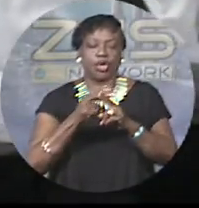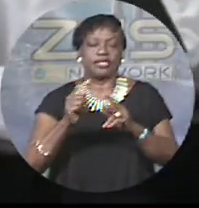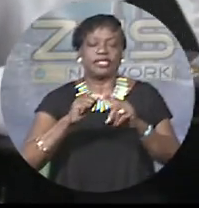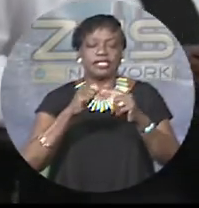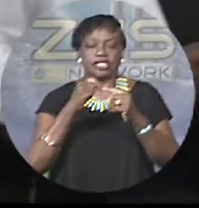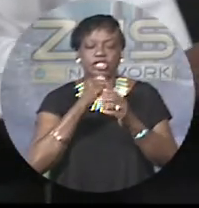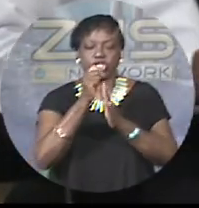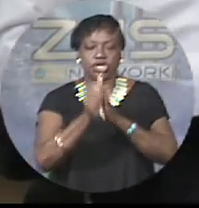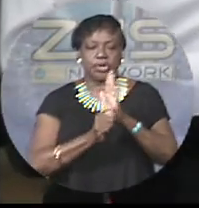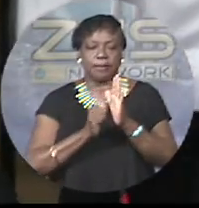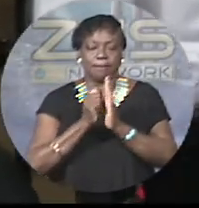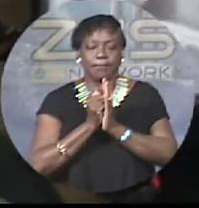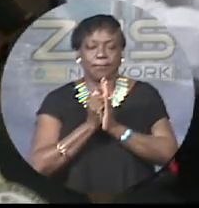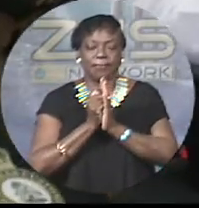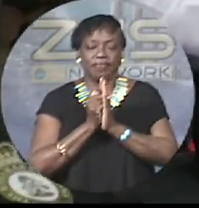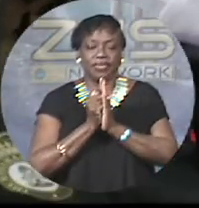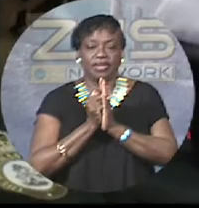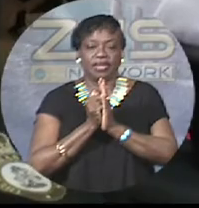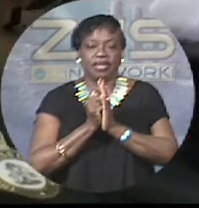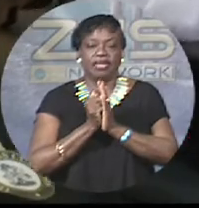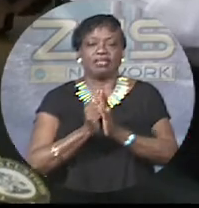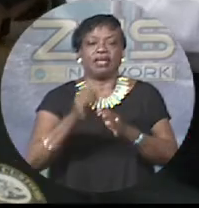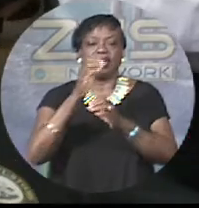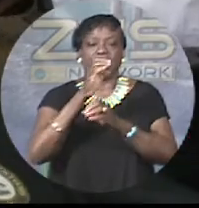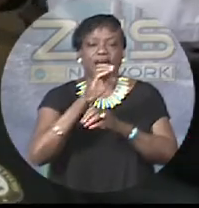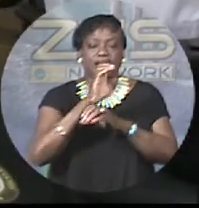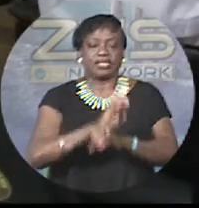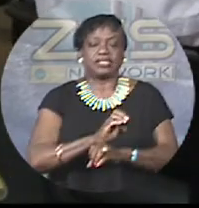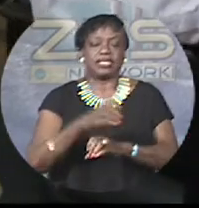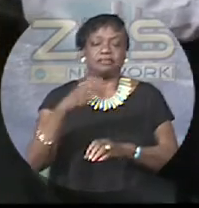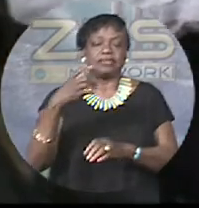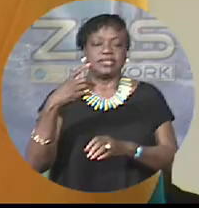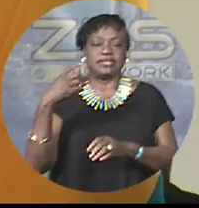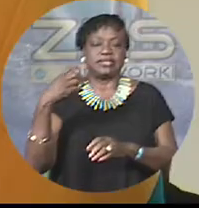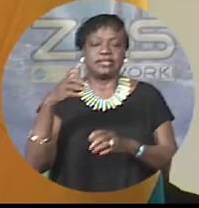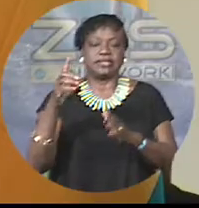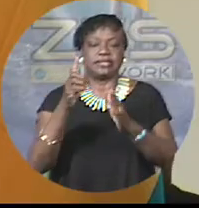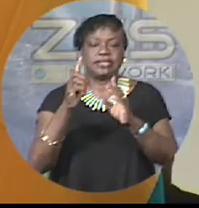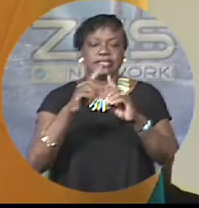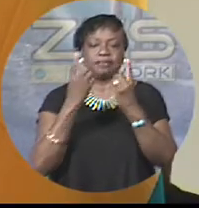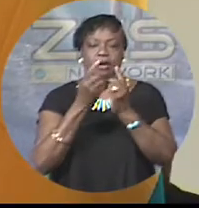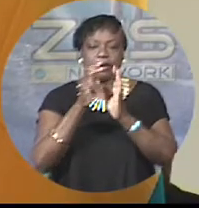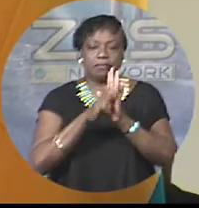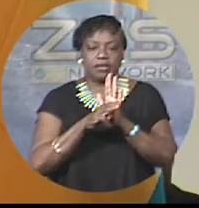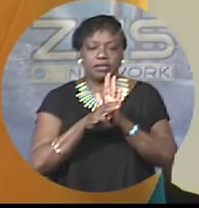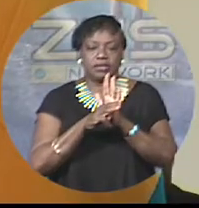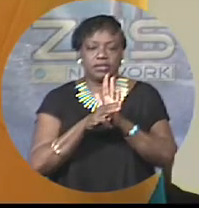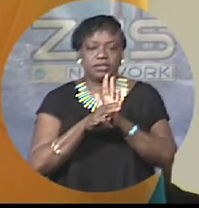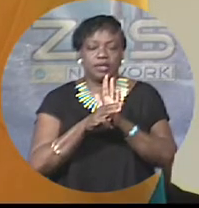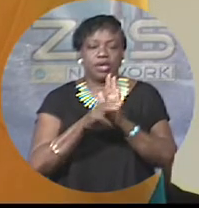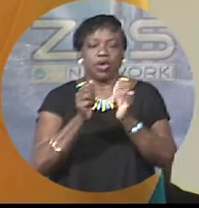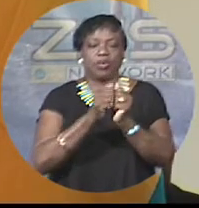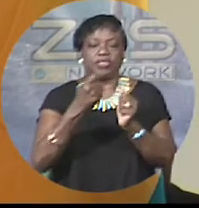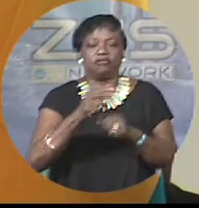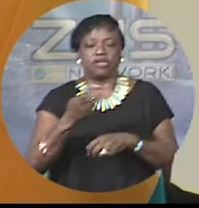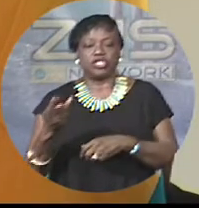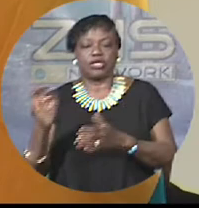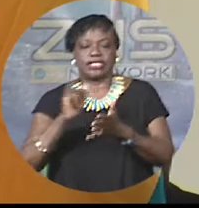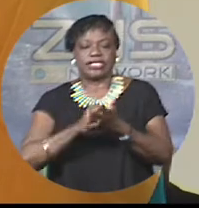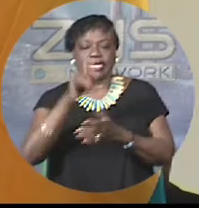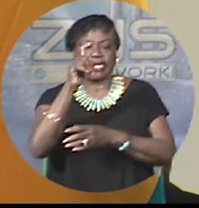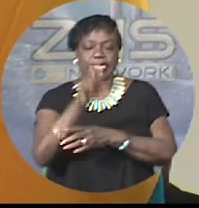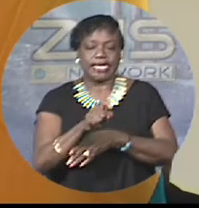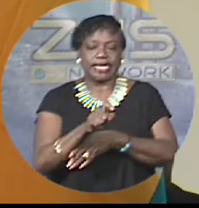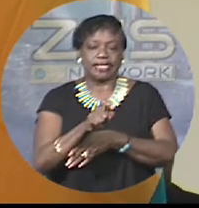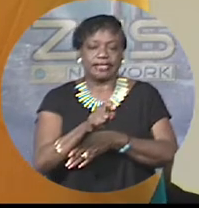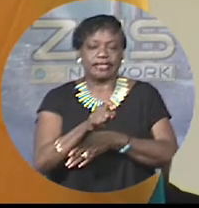with the recommendations of the Customs Department to furnish the department with the resources that it needs, with additional equipment to ensure